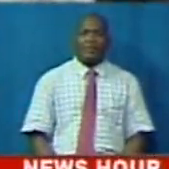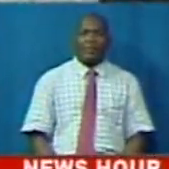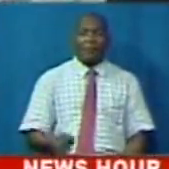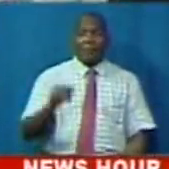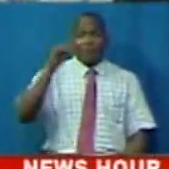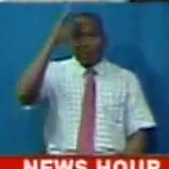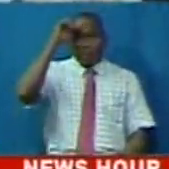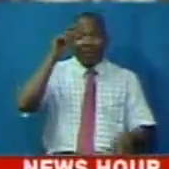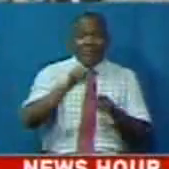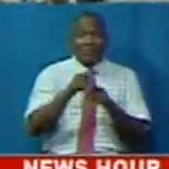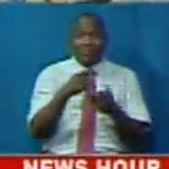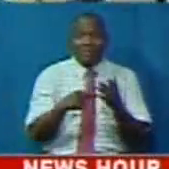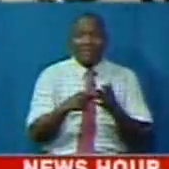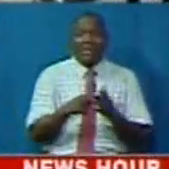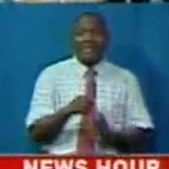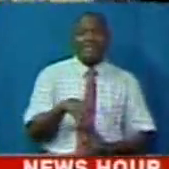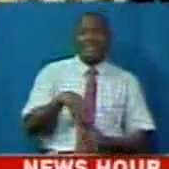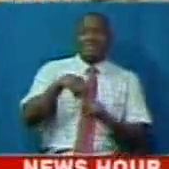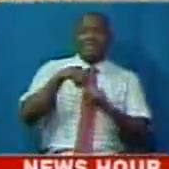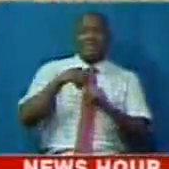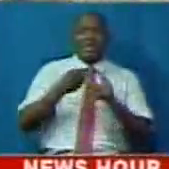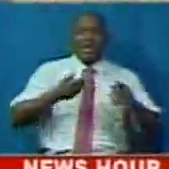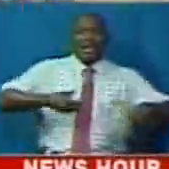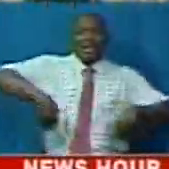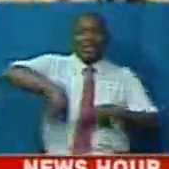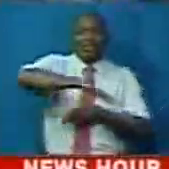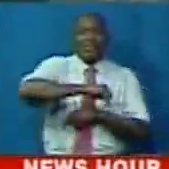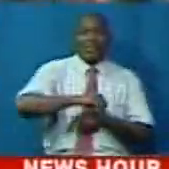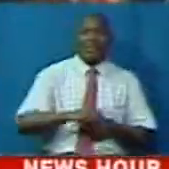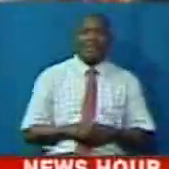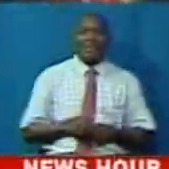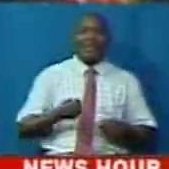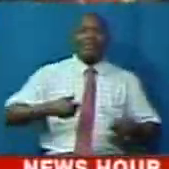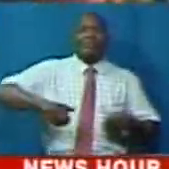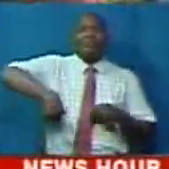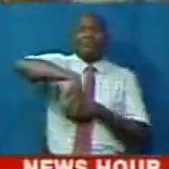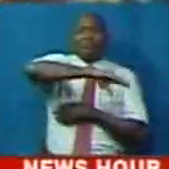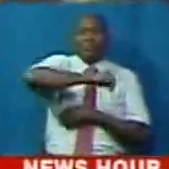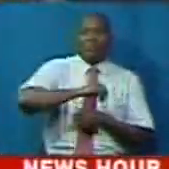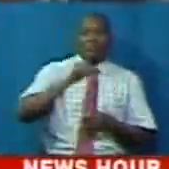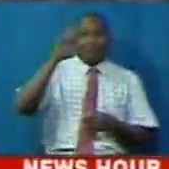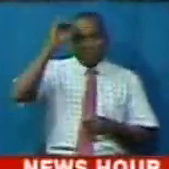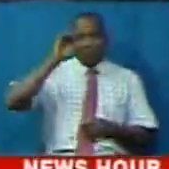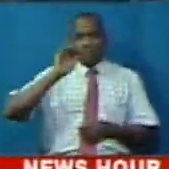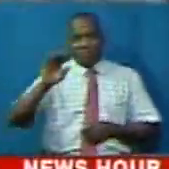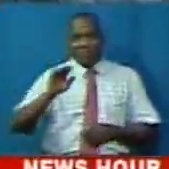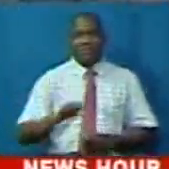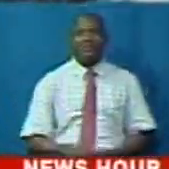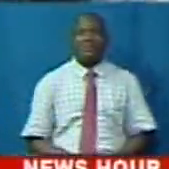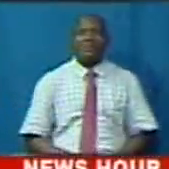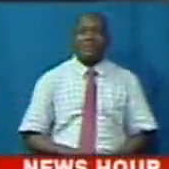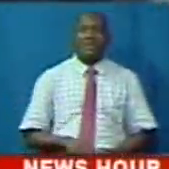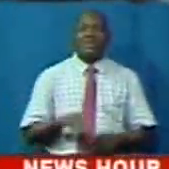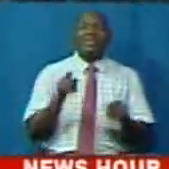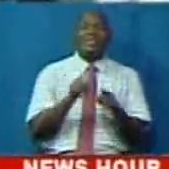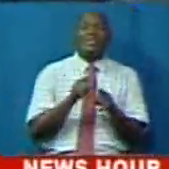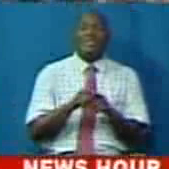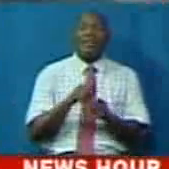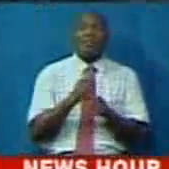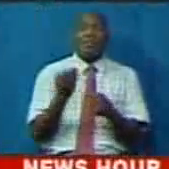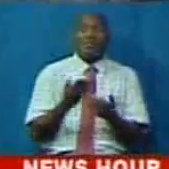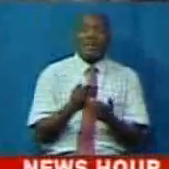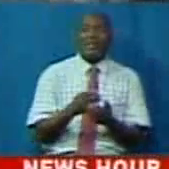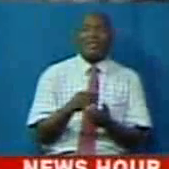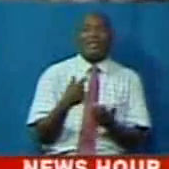The men also don a specially made attire known as the smock or fugu. This is also